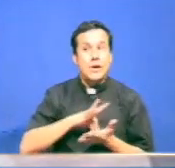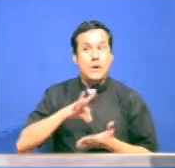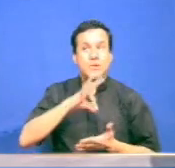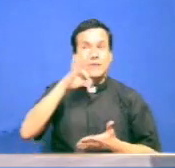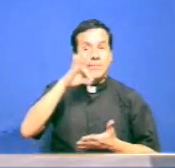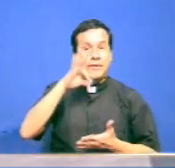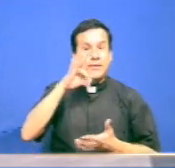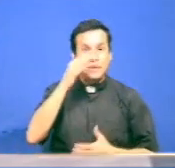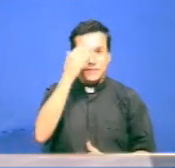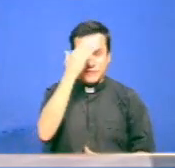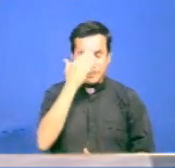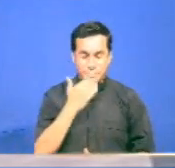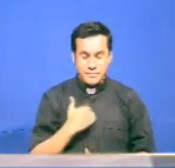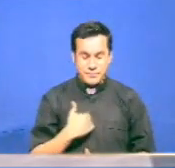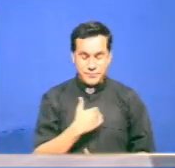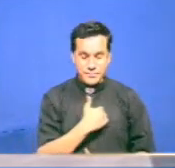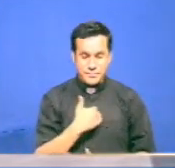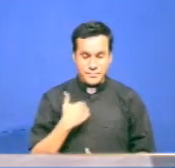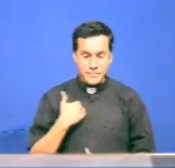Holy Spirit. Amen.